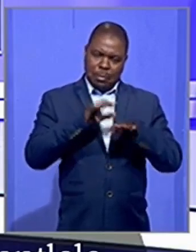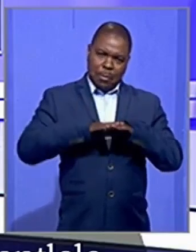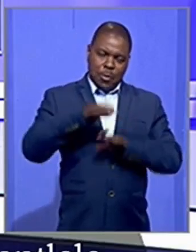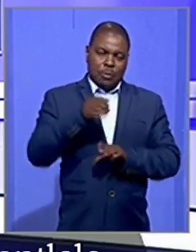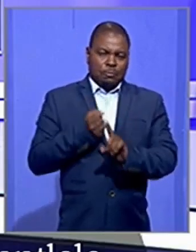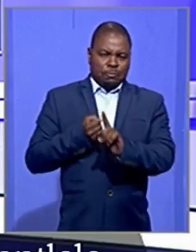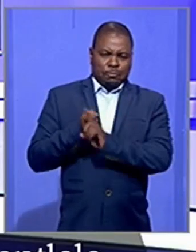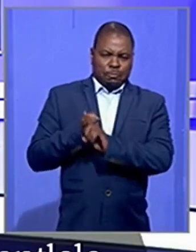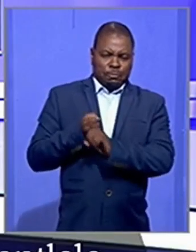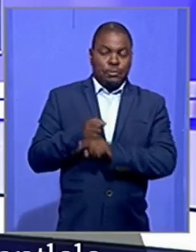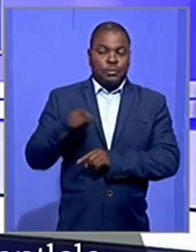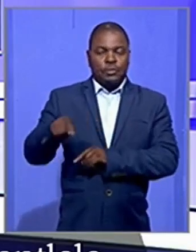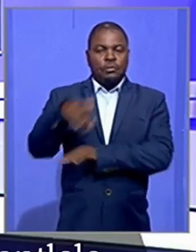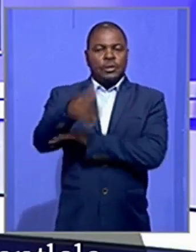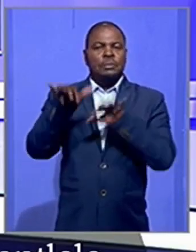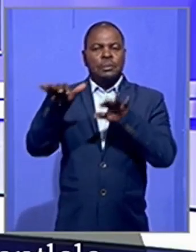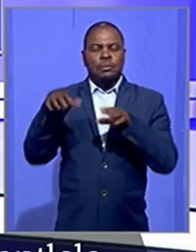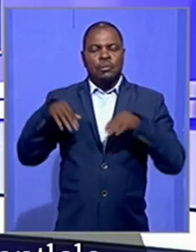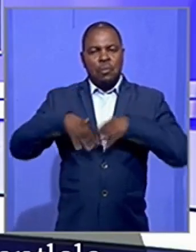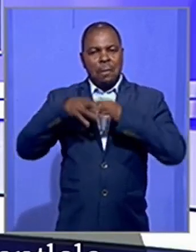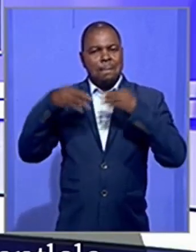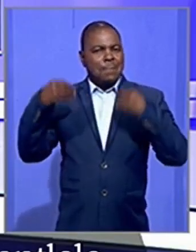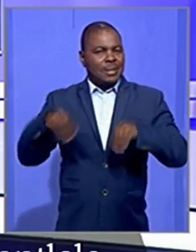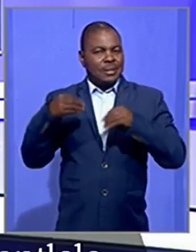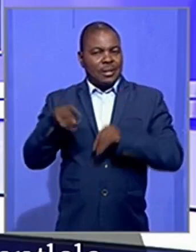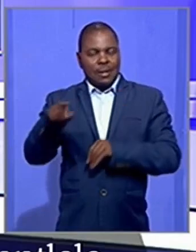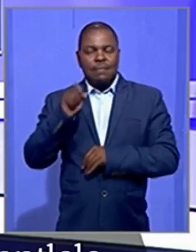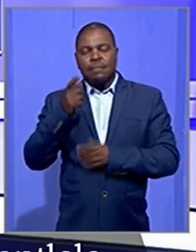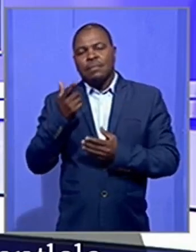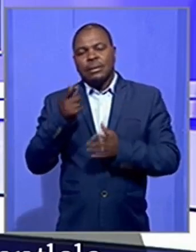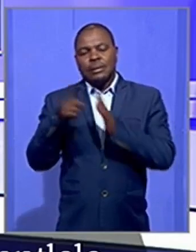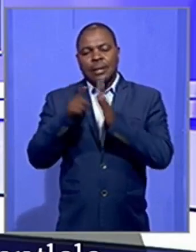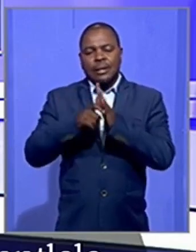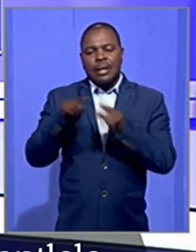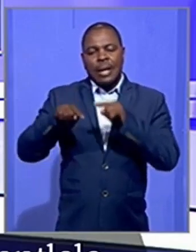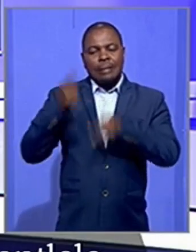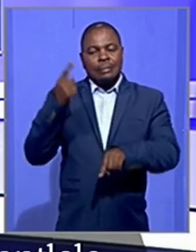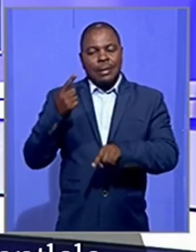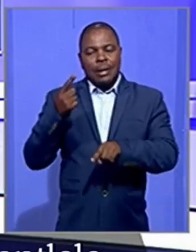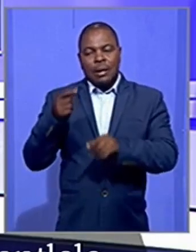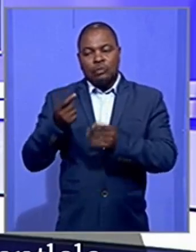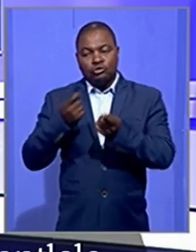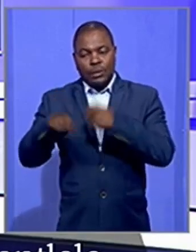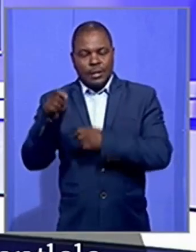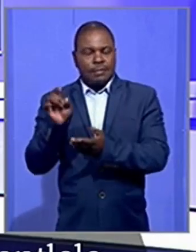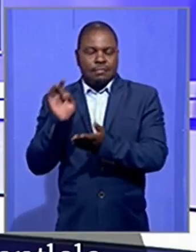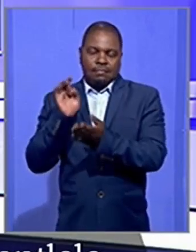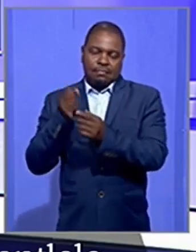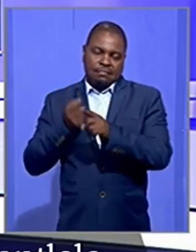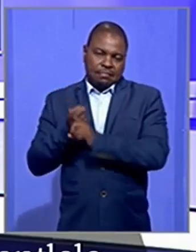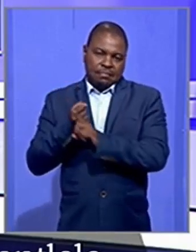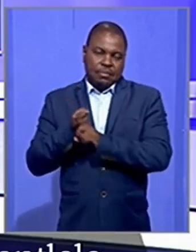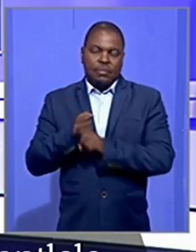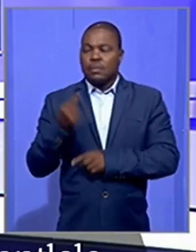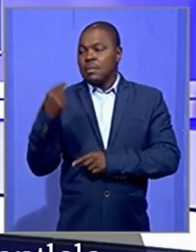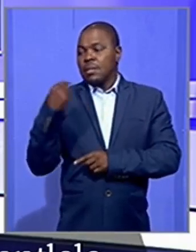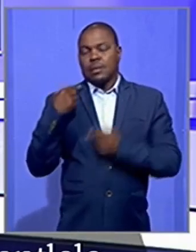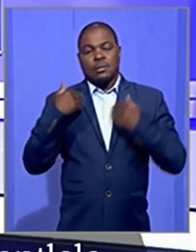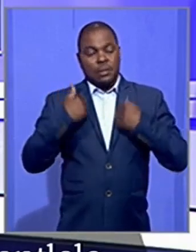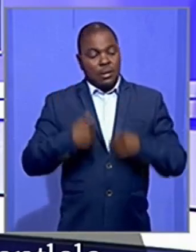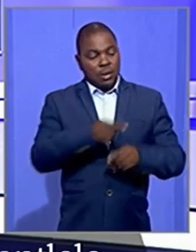kgatlhanong le mabentlele a baditšhaba a rekisang thoto e fetilweng ke letlha la go dirisiwa. Fa e le go simolola ka Sontaga mokgatlo